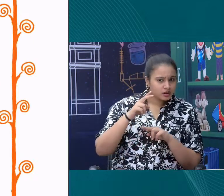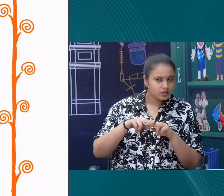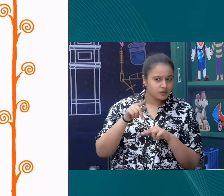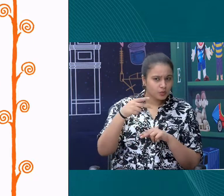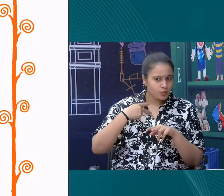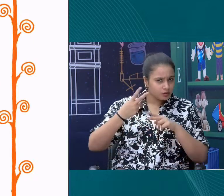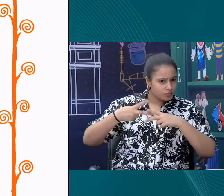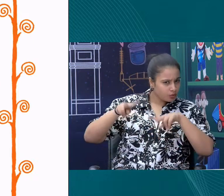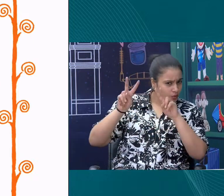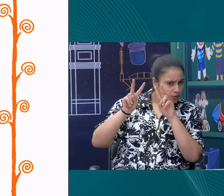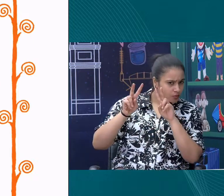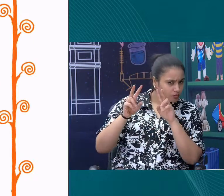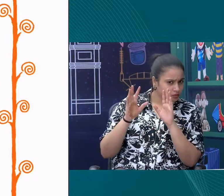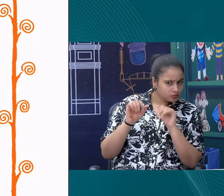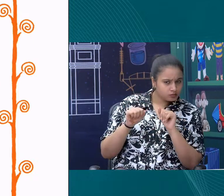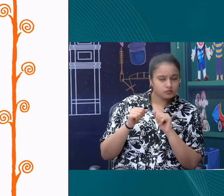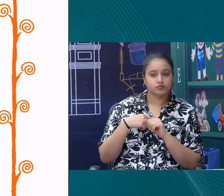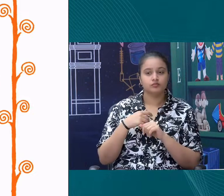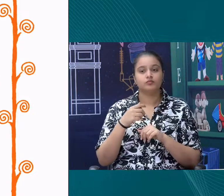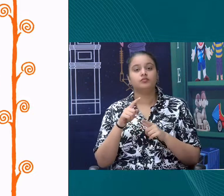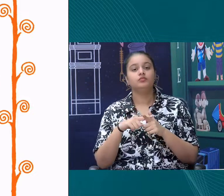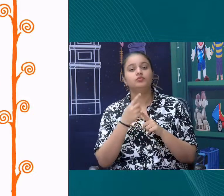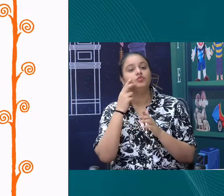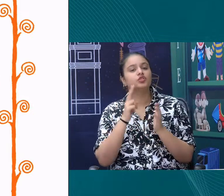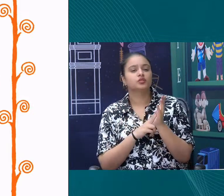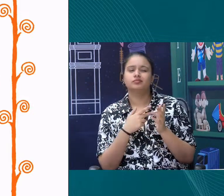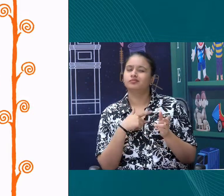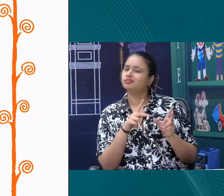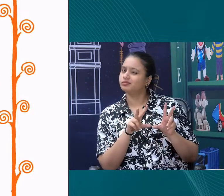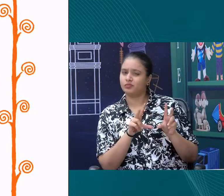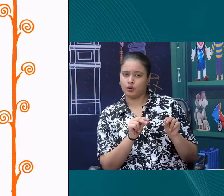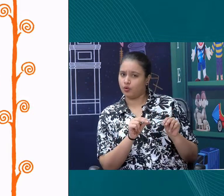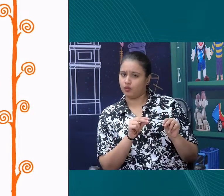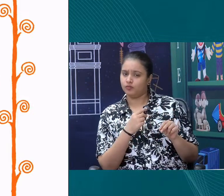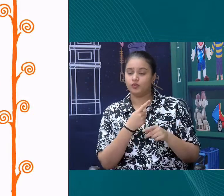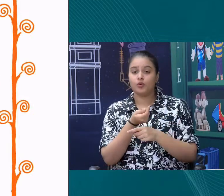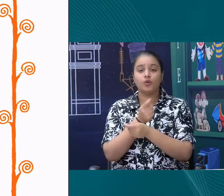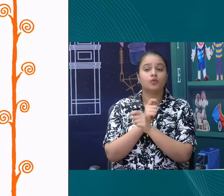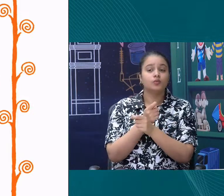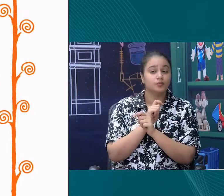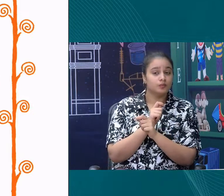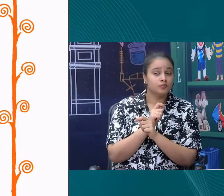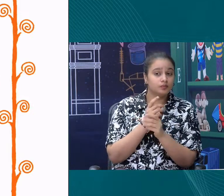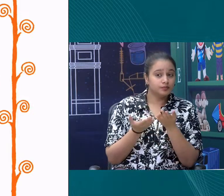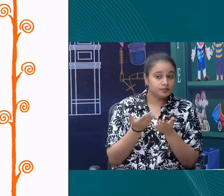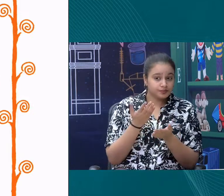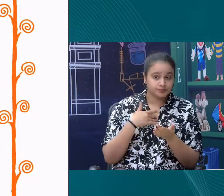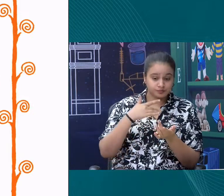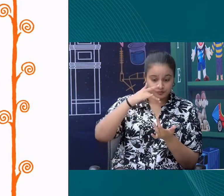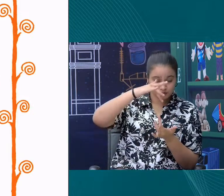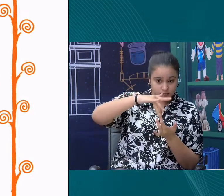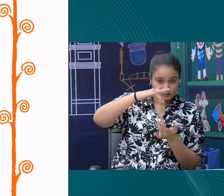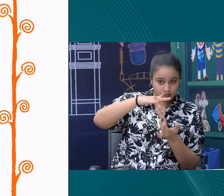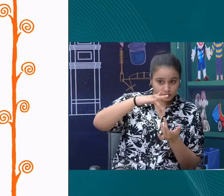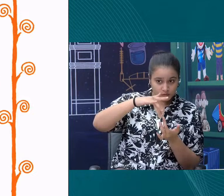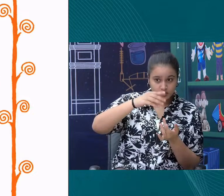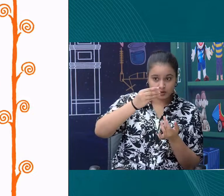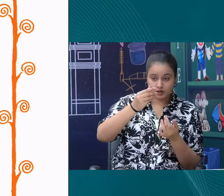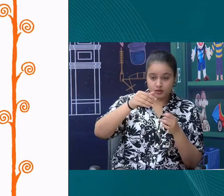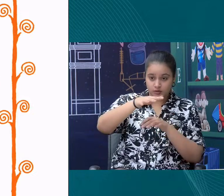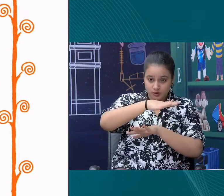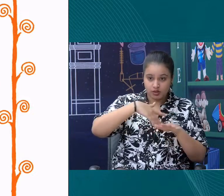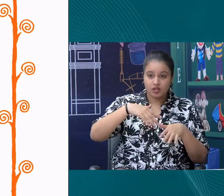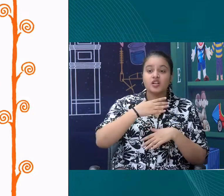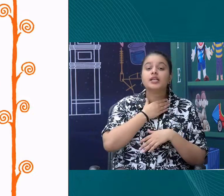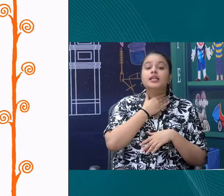idle?" "Certainly not," said the jinn. "Well," said the horse, "there is a thing in the middle of your desert with a long